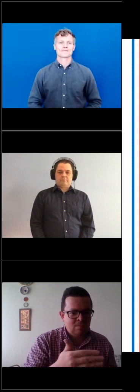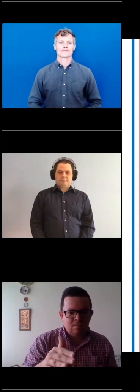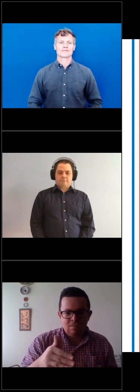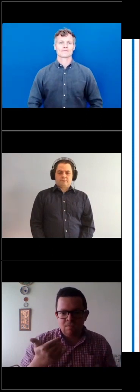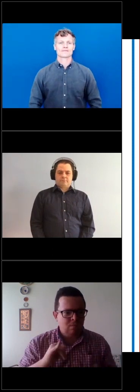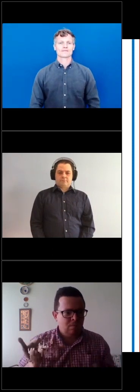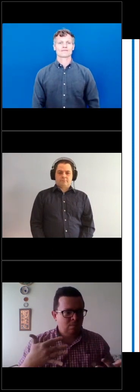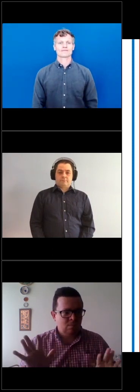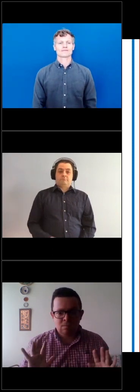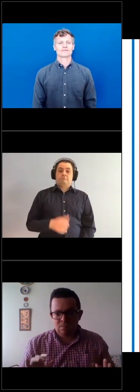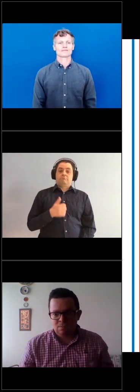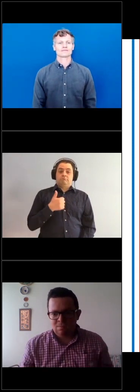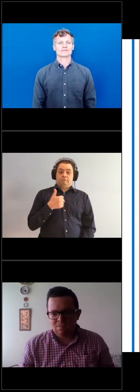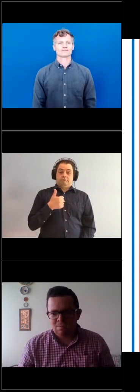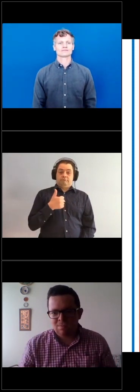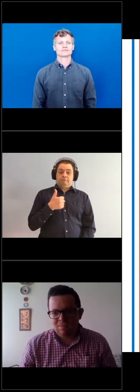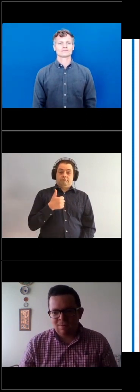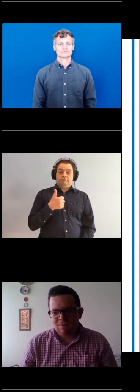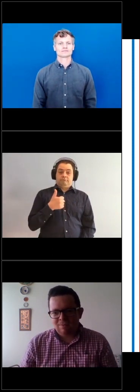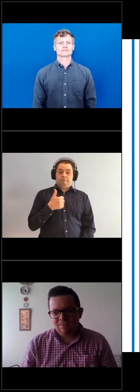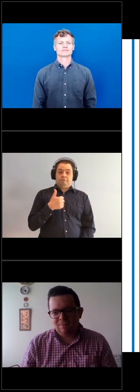Thank you, Juan. This is extremely interesting.